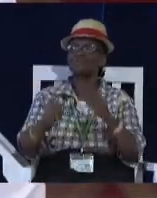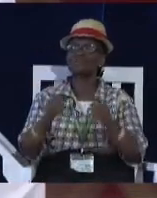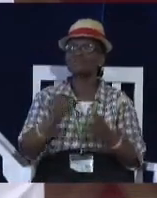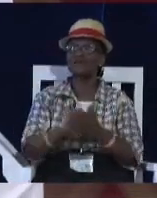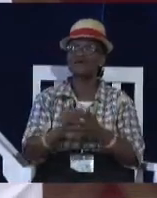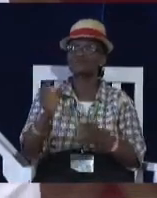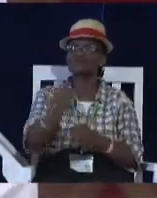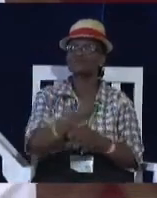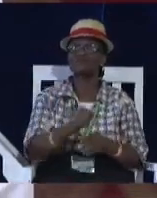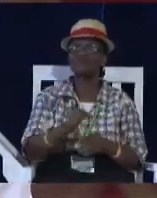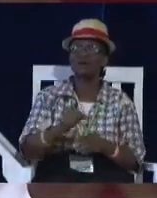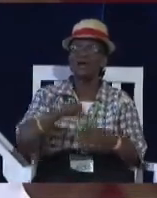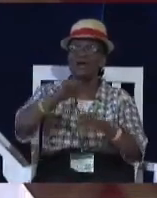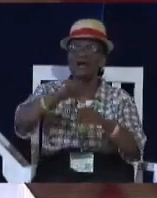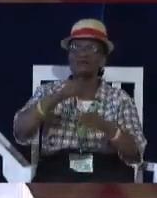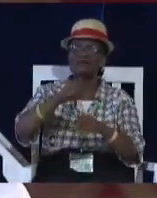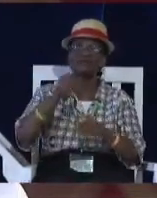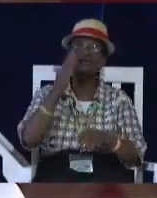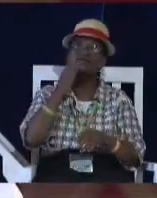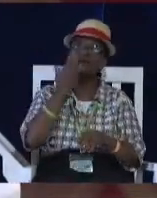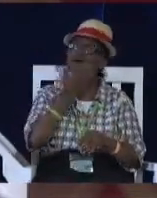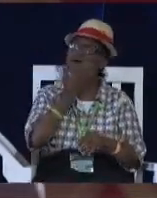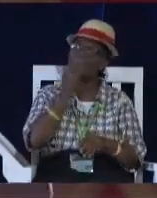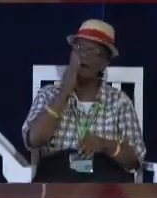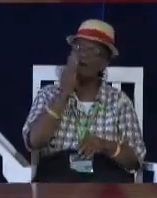handkerchief and used them to raise the dead.